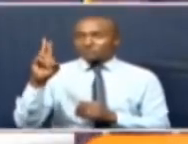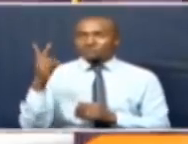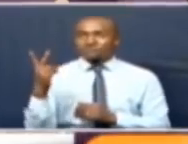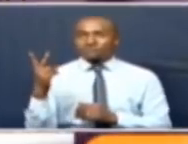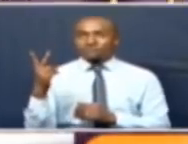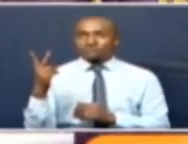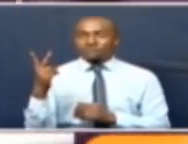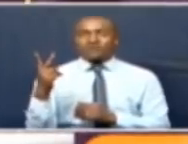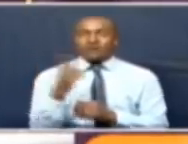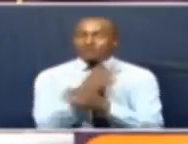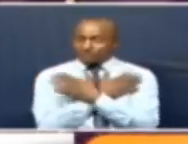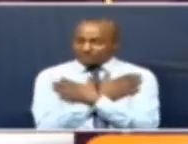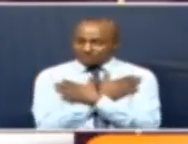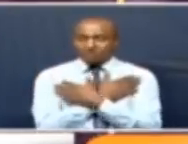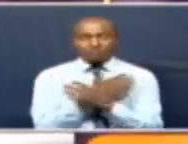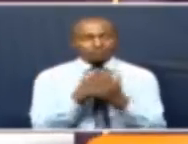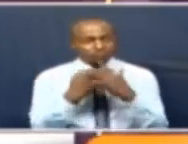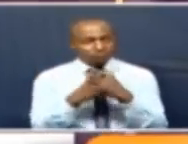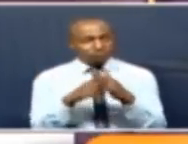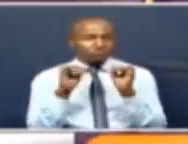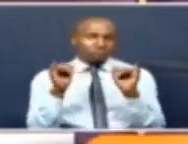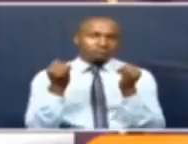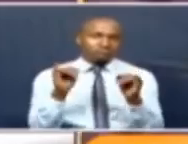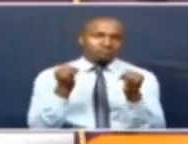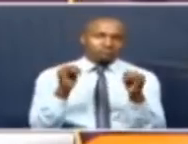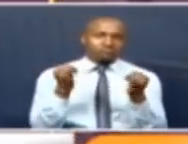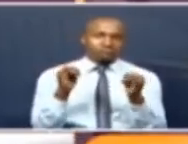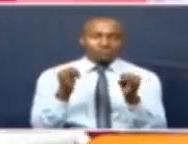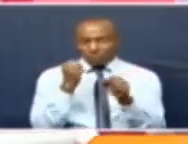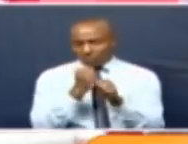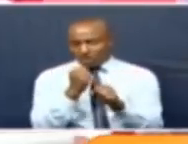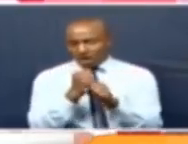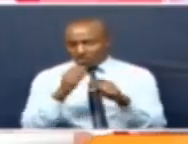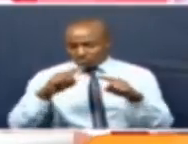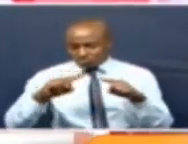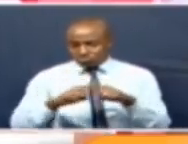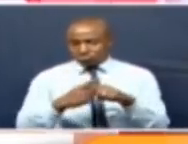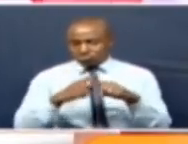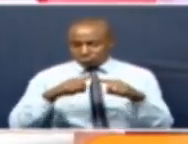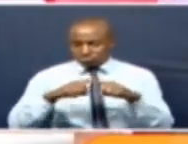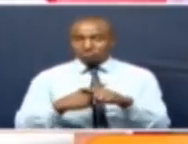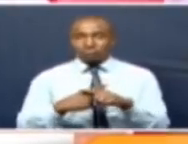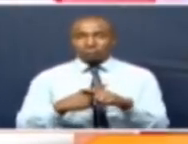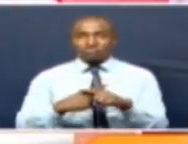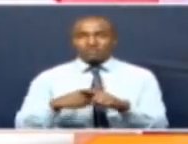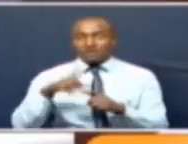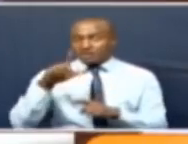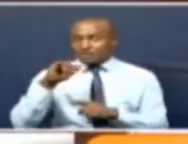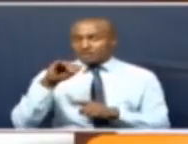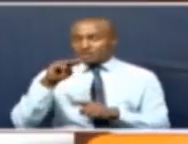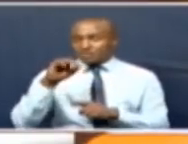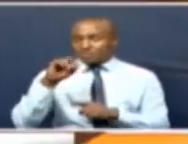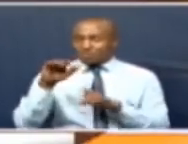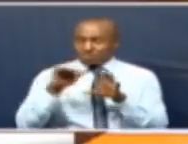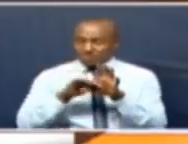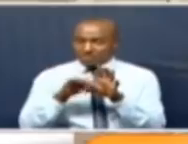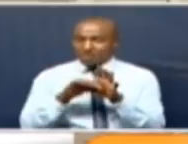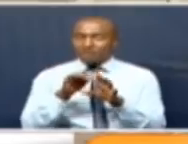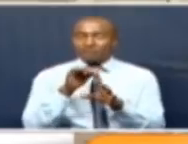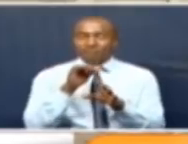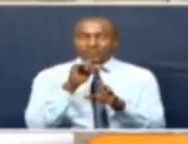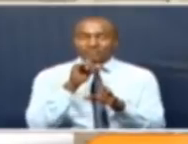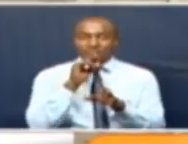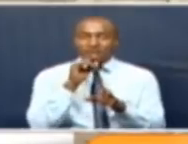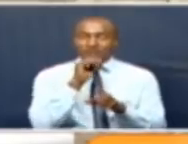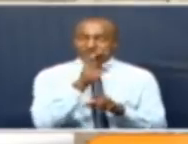old friendships are rekindled and the chatter continues as the work begins. LIMAU, which has 15 women and 5 men, began as a